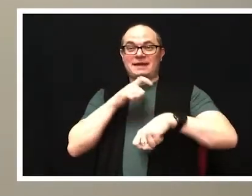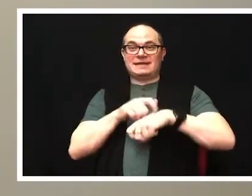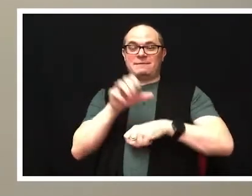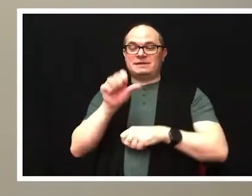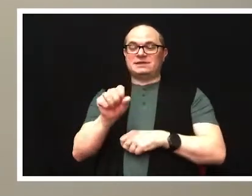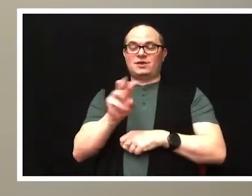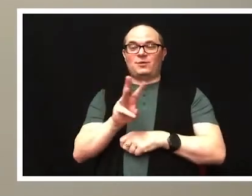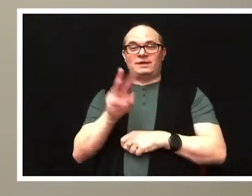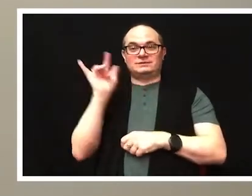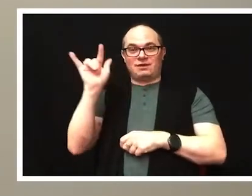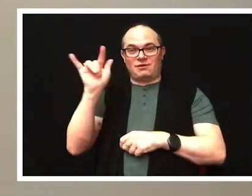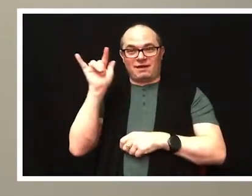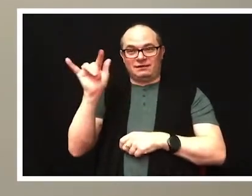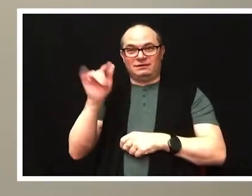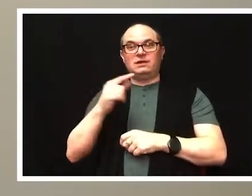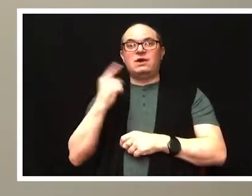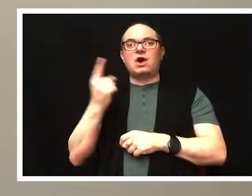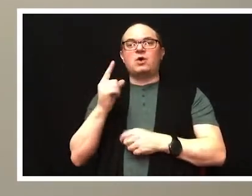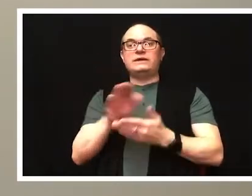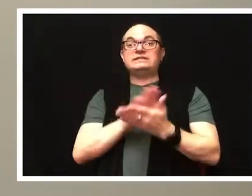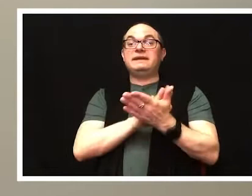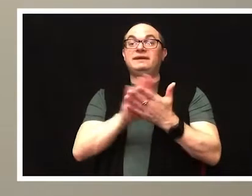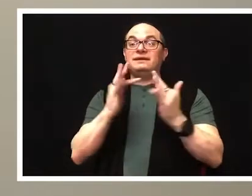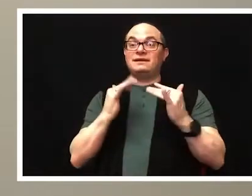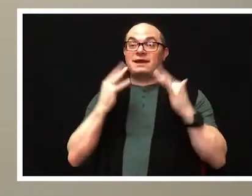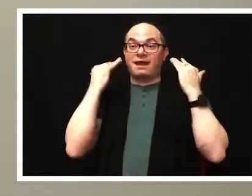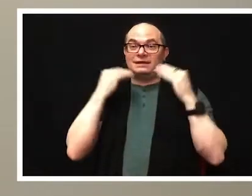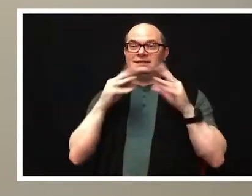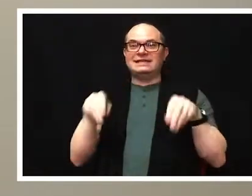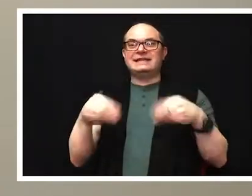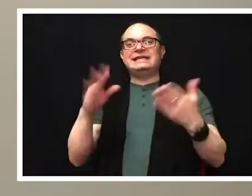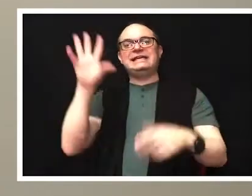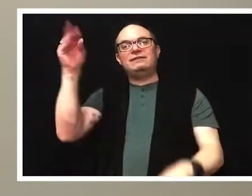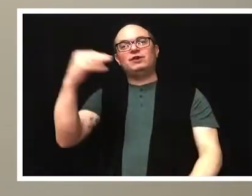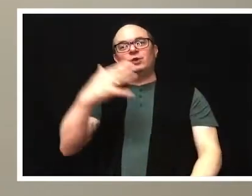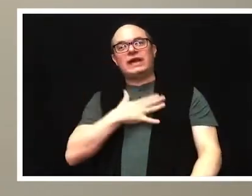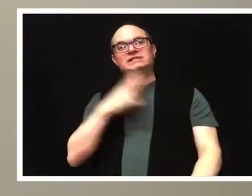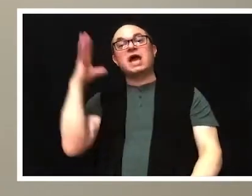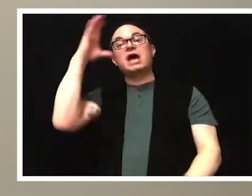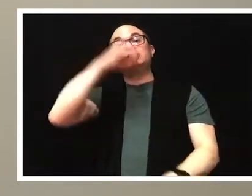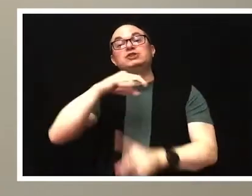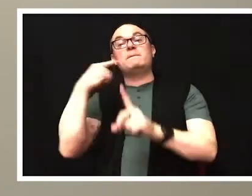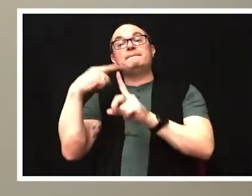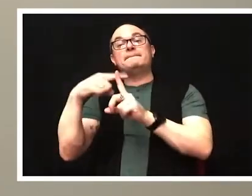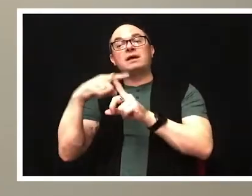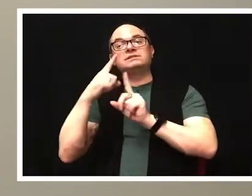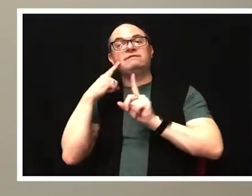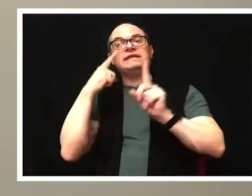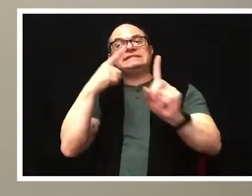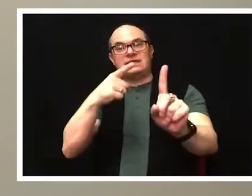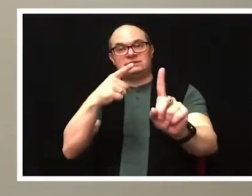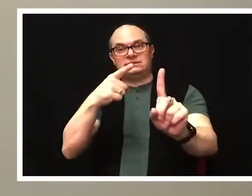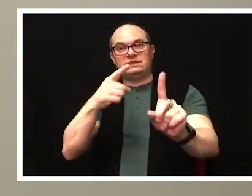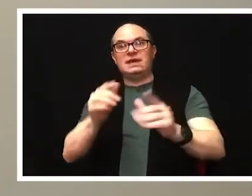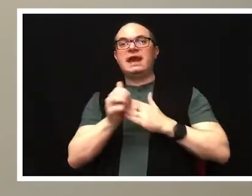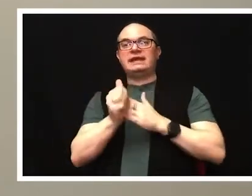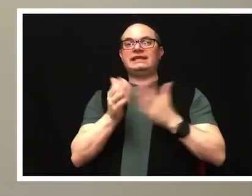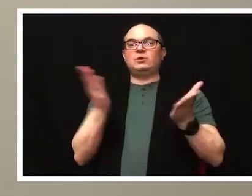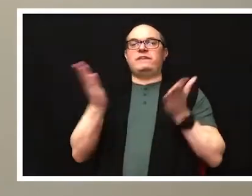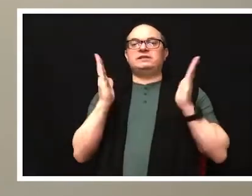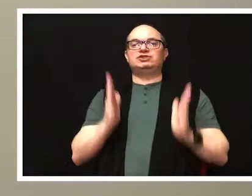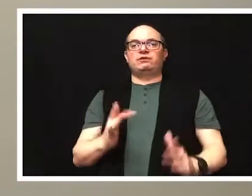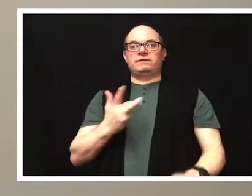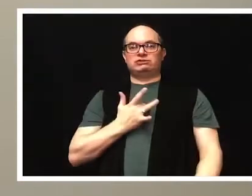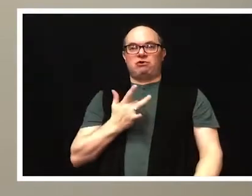time at Southwest Airlines, it's to always be kind, give grace, assume positive intent, and lead with the servant's heart